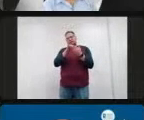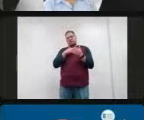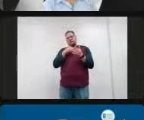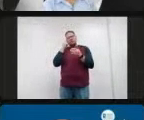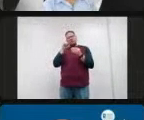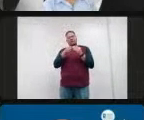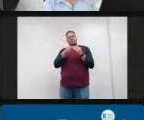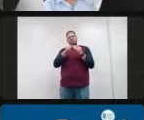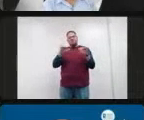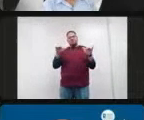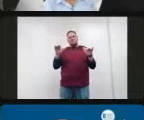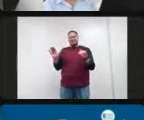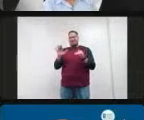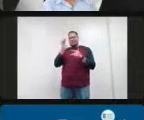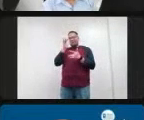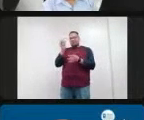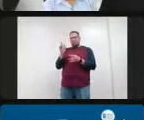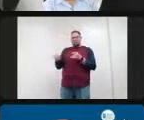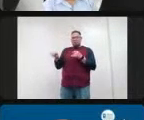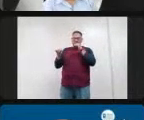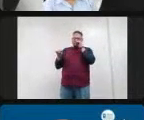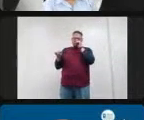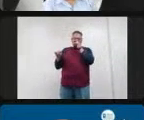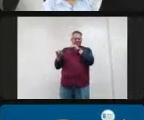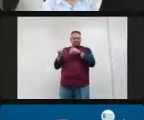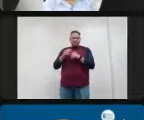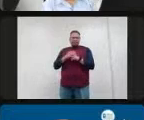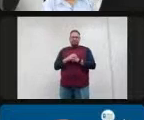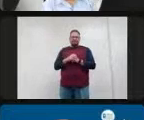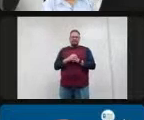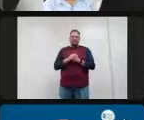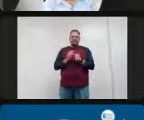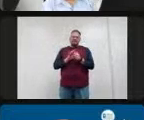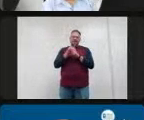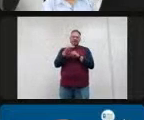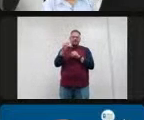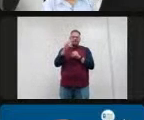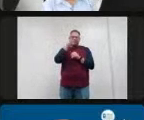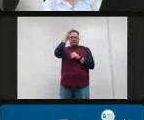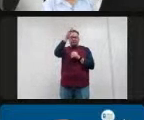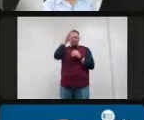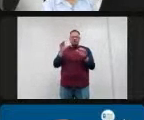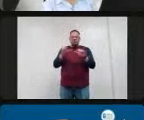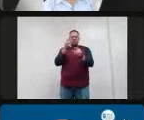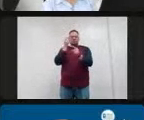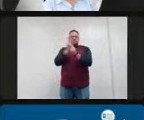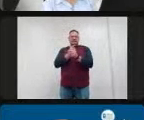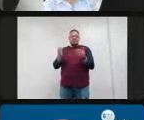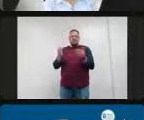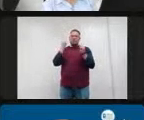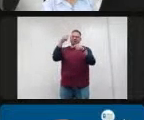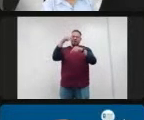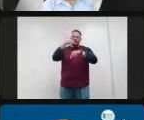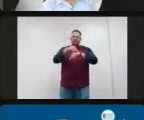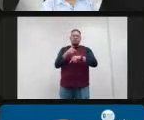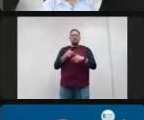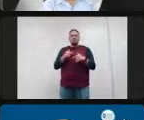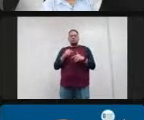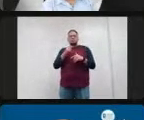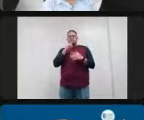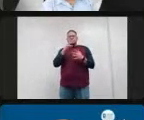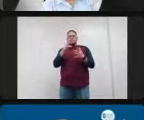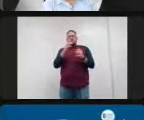children's interests, there's plenty of parents who are doing the right thing all the time, and we would want to take that